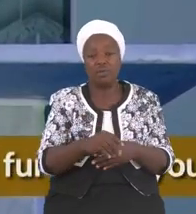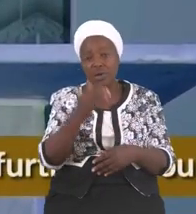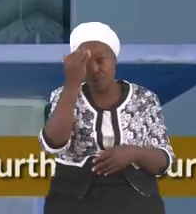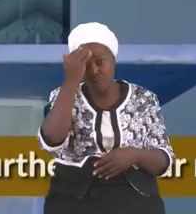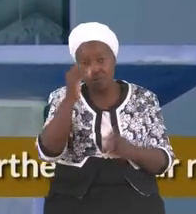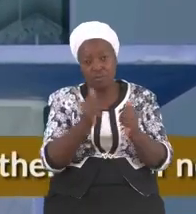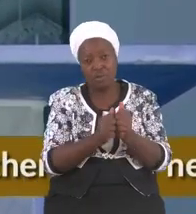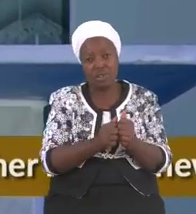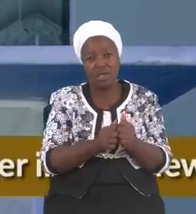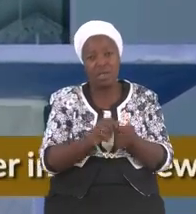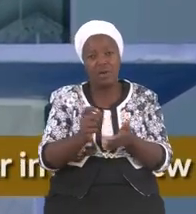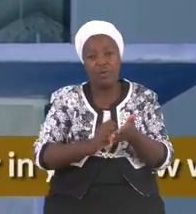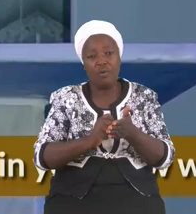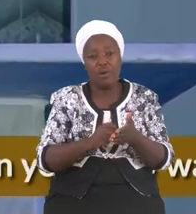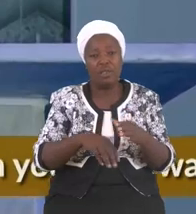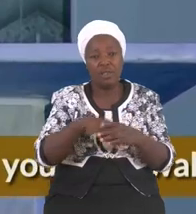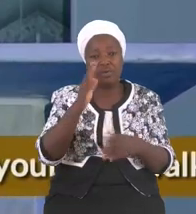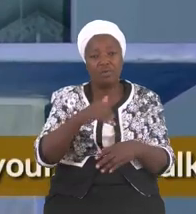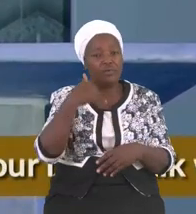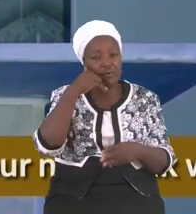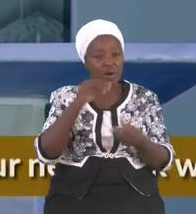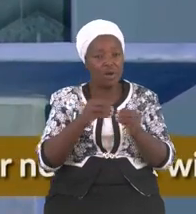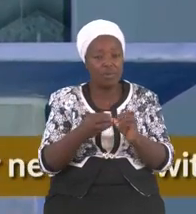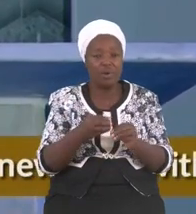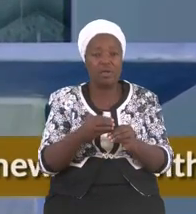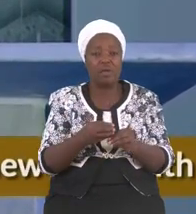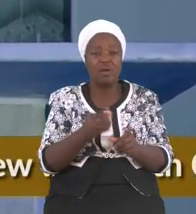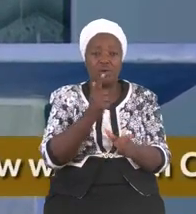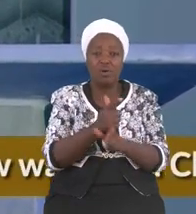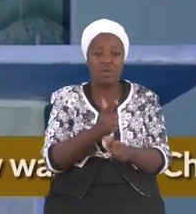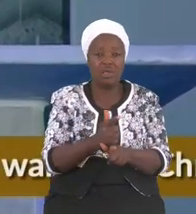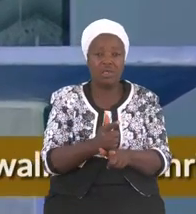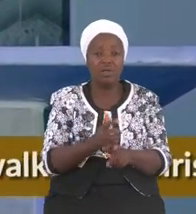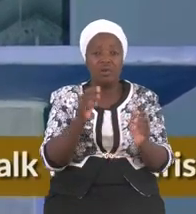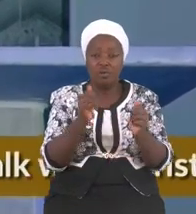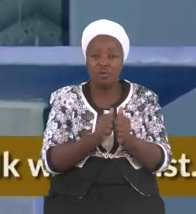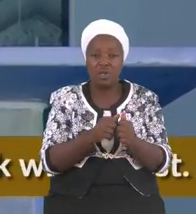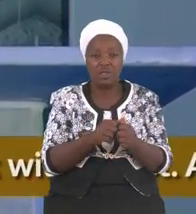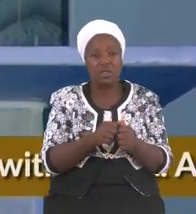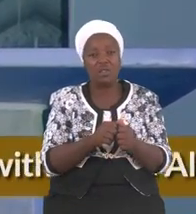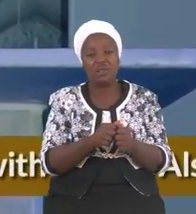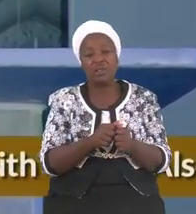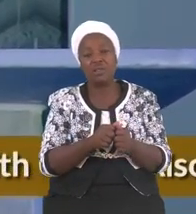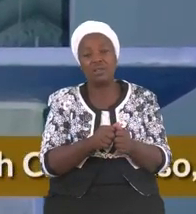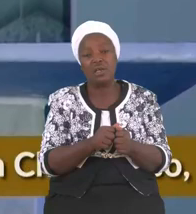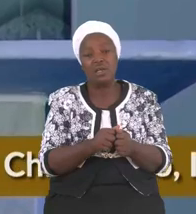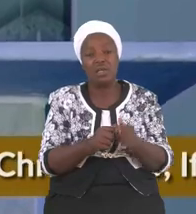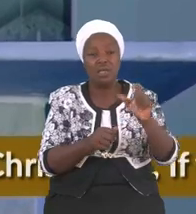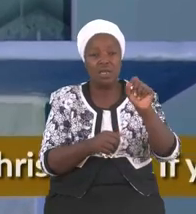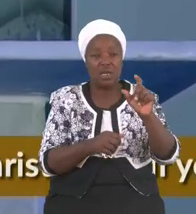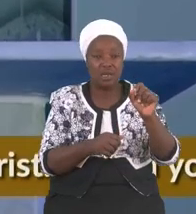out your phone numbers correctly with 11 digits. You also